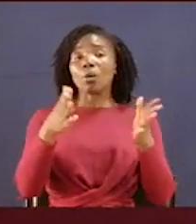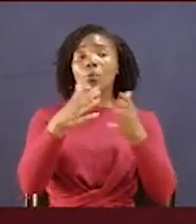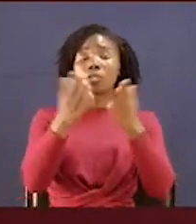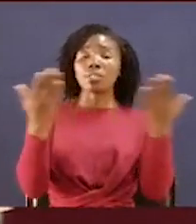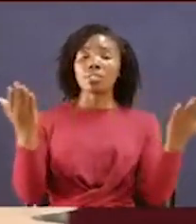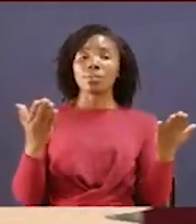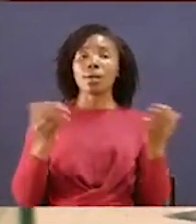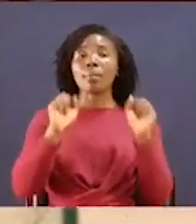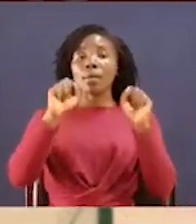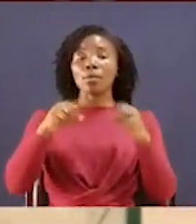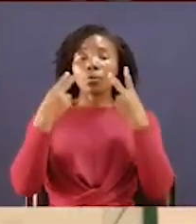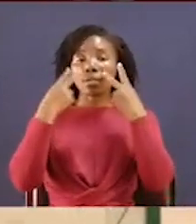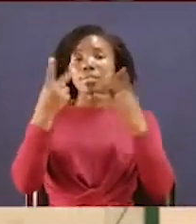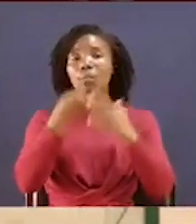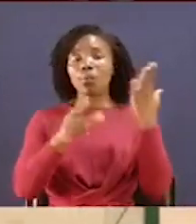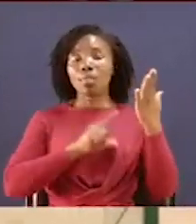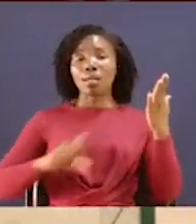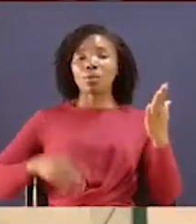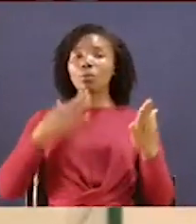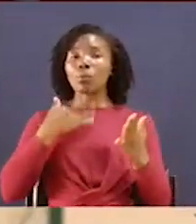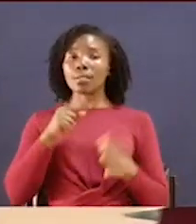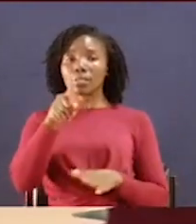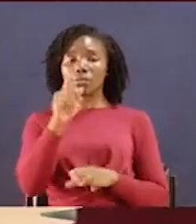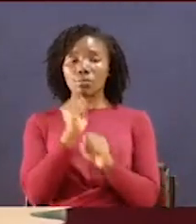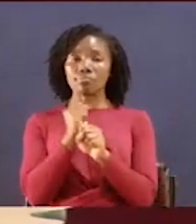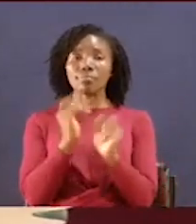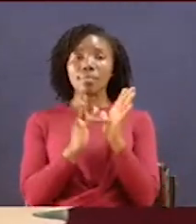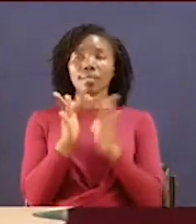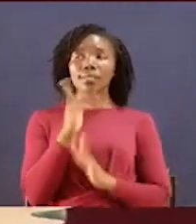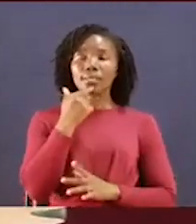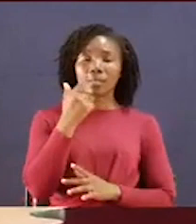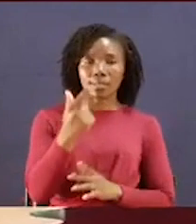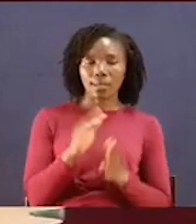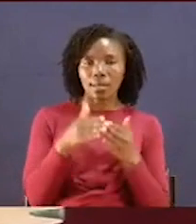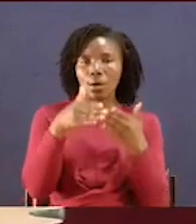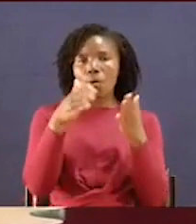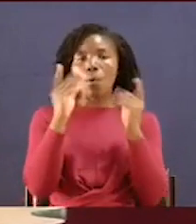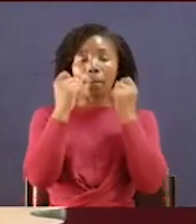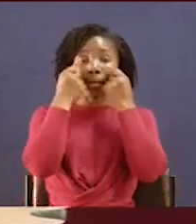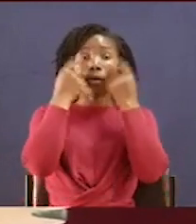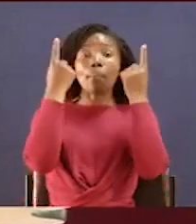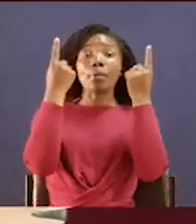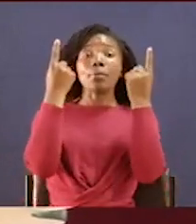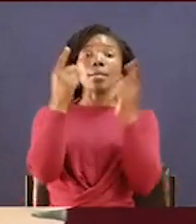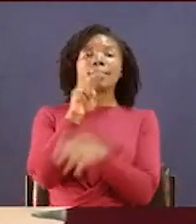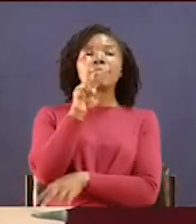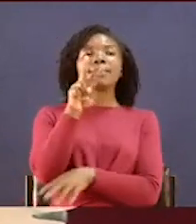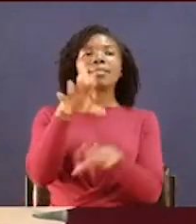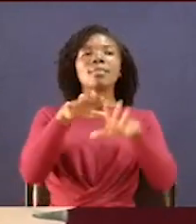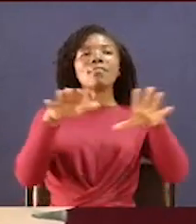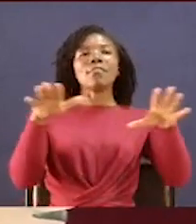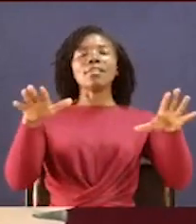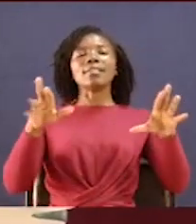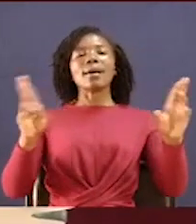know what God wants you to do. So Jesus said, open your eyes, look at the fields. They